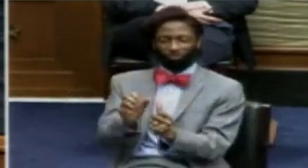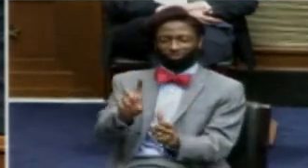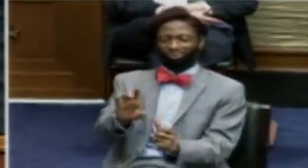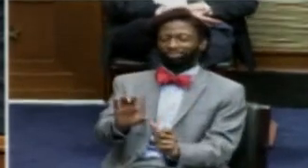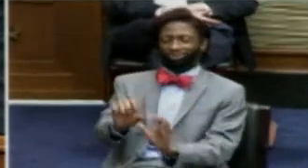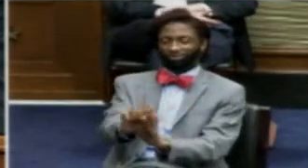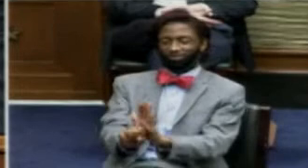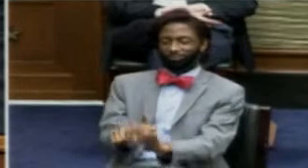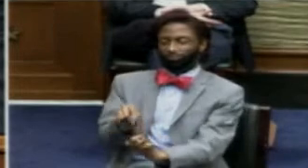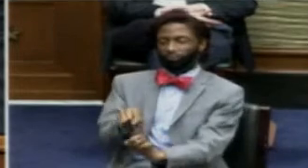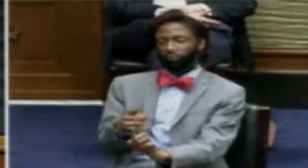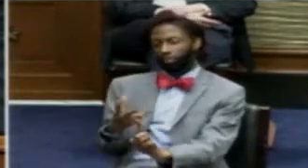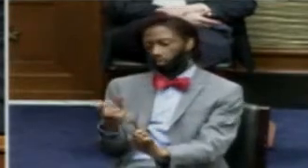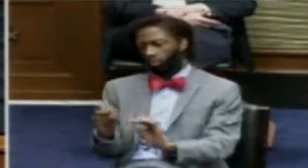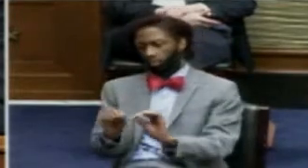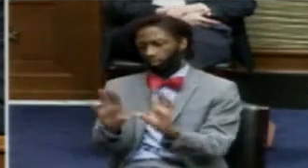record,